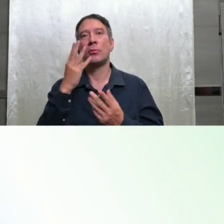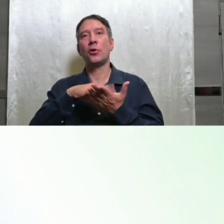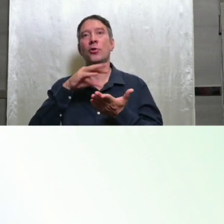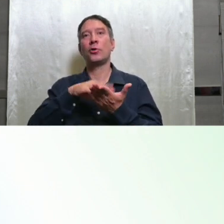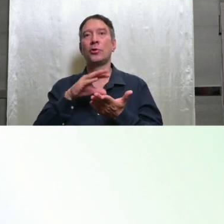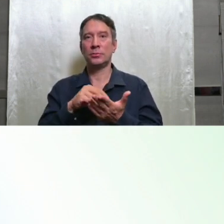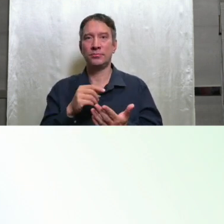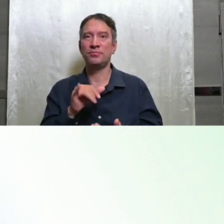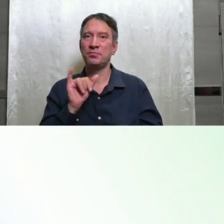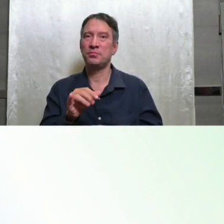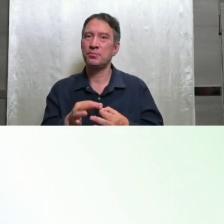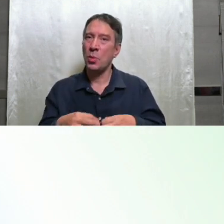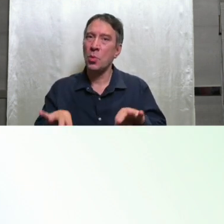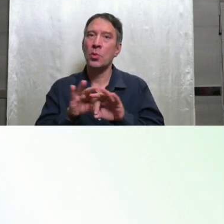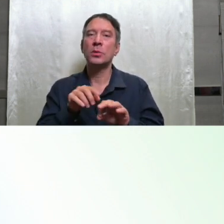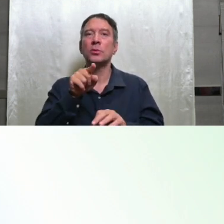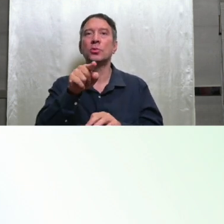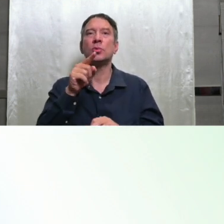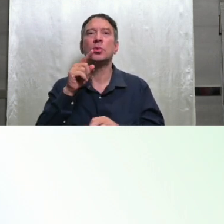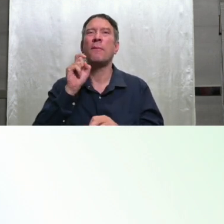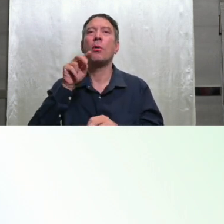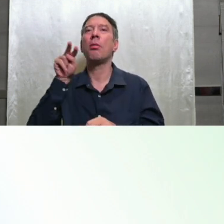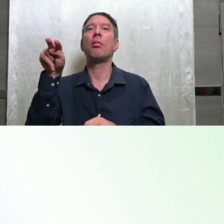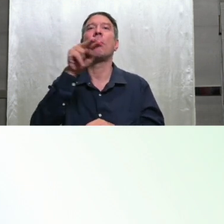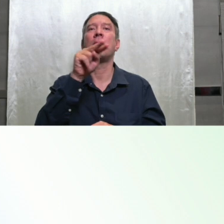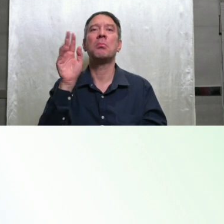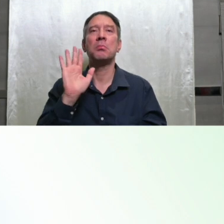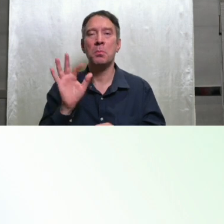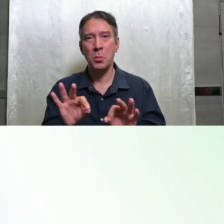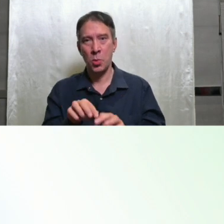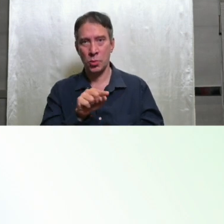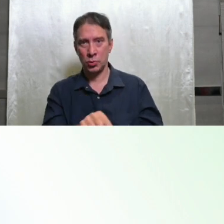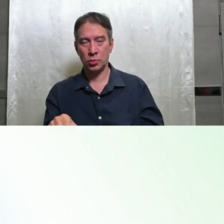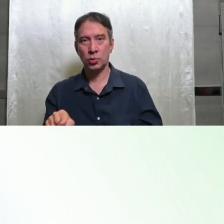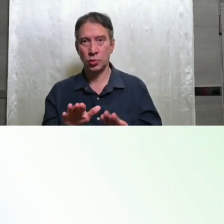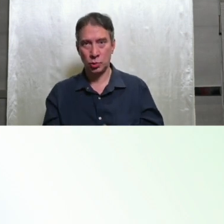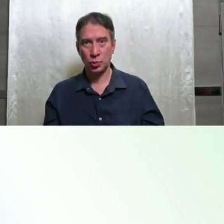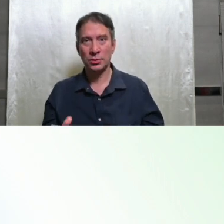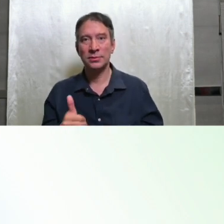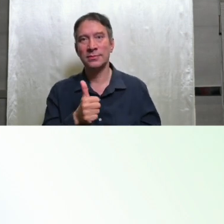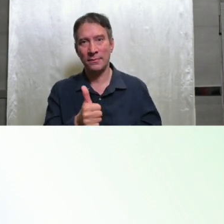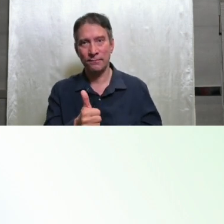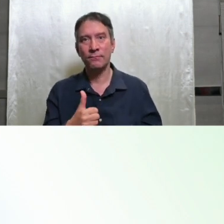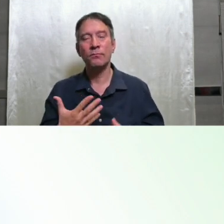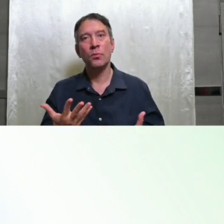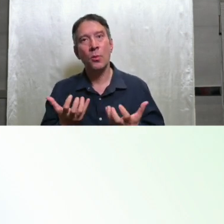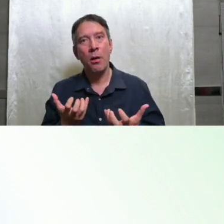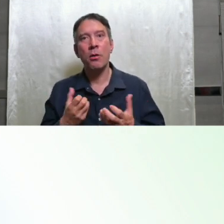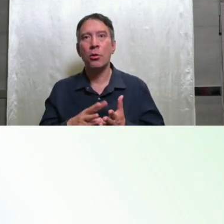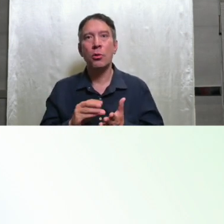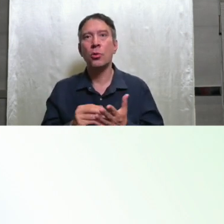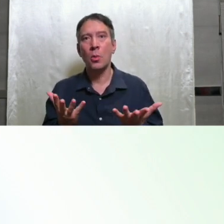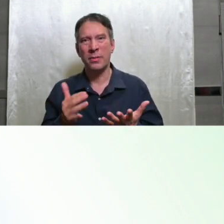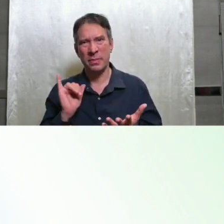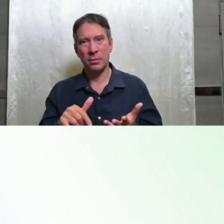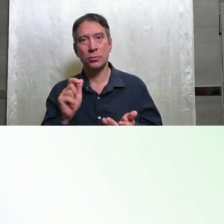move teachers out of the picture, and they build solutions that they feel is going to work. And this was being mentioned in the keynote yesterday as well, that we need to